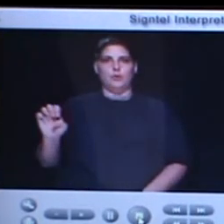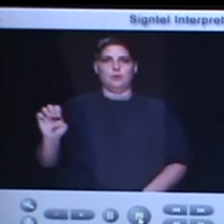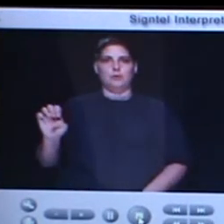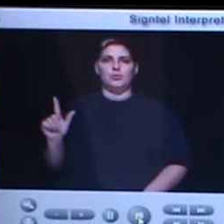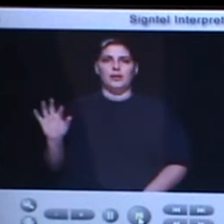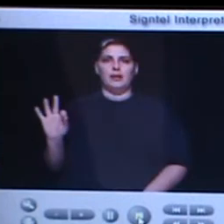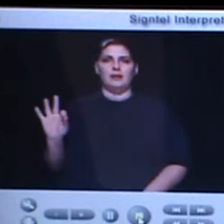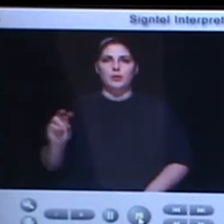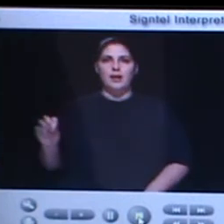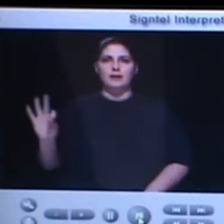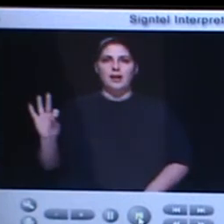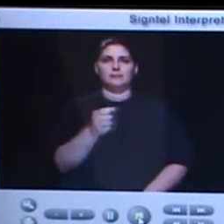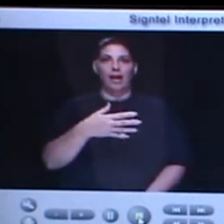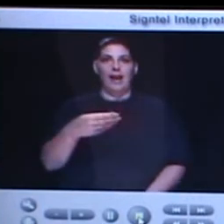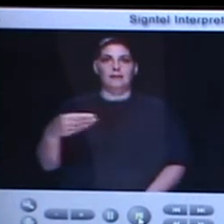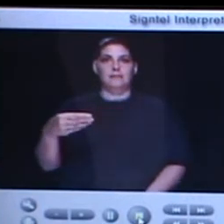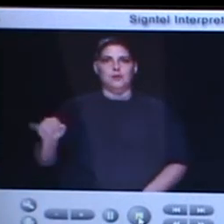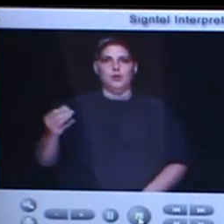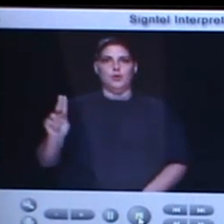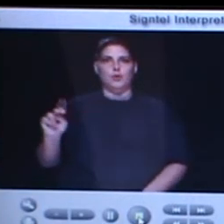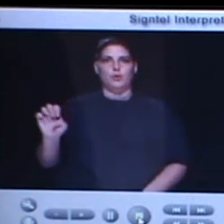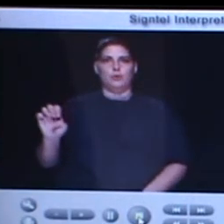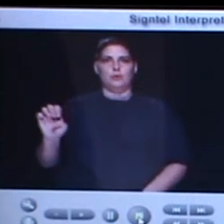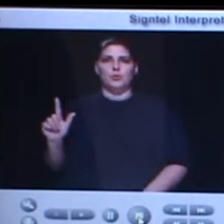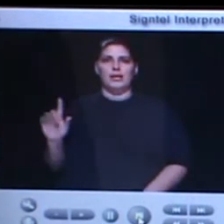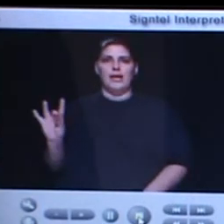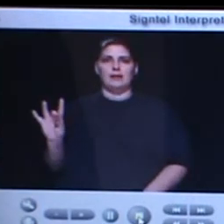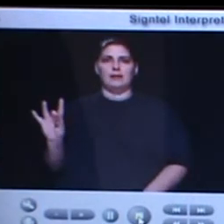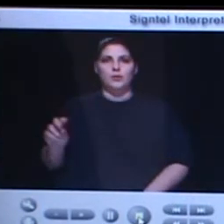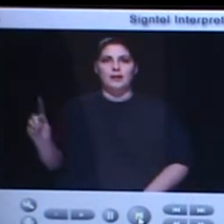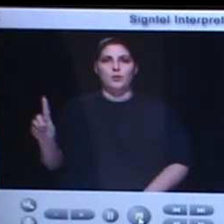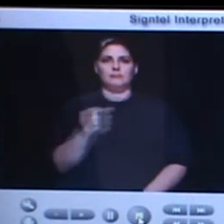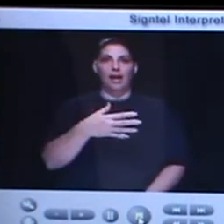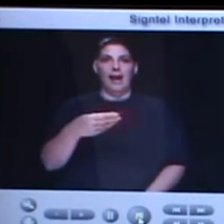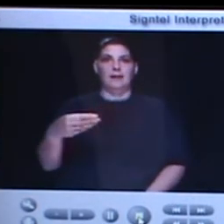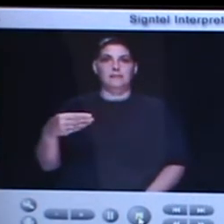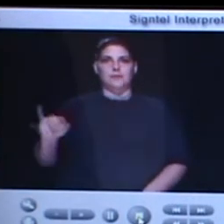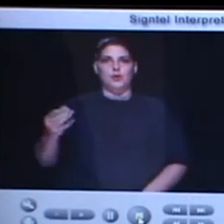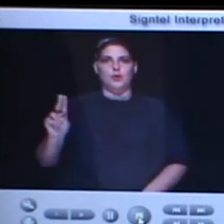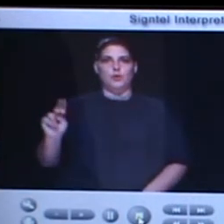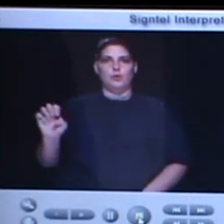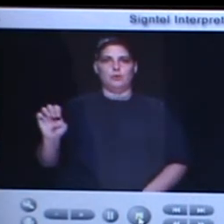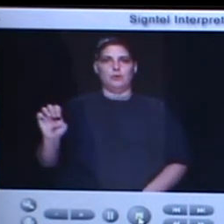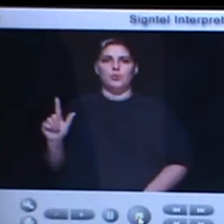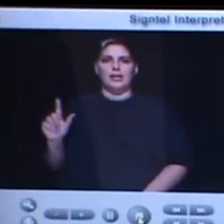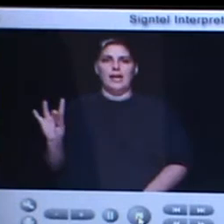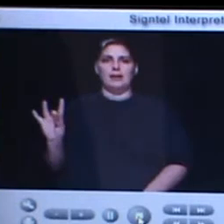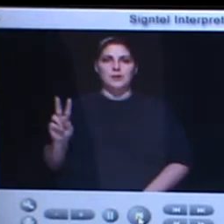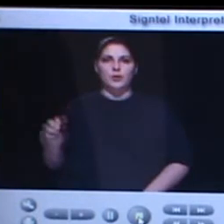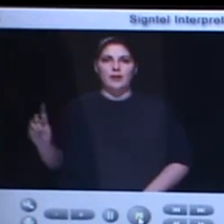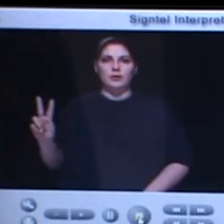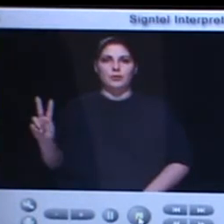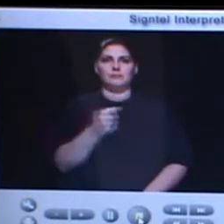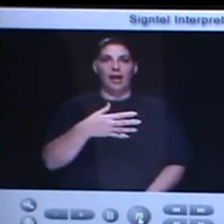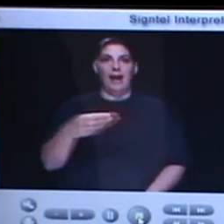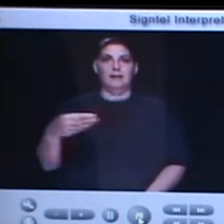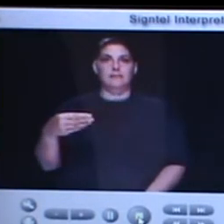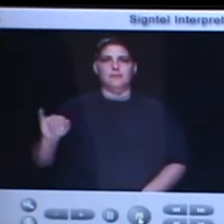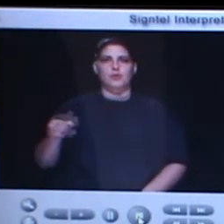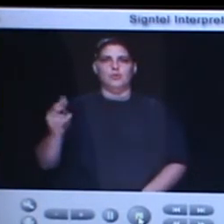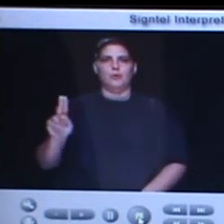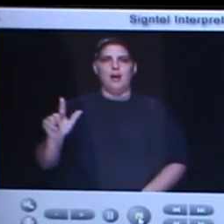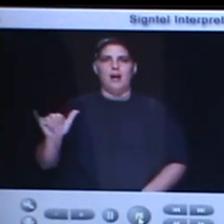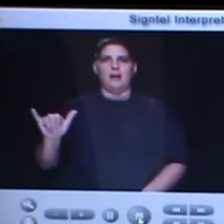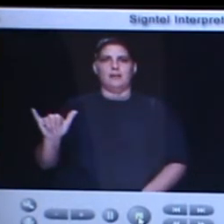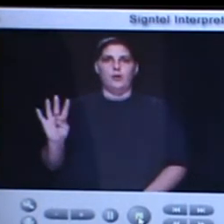June 29th, 2009, and June 28th, 01, and June 28th, 2002,